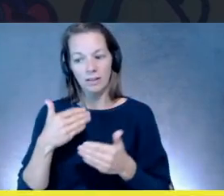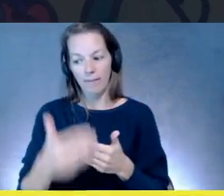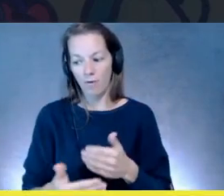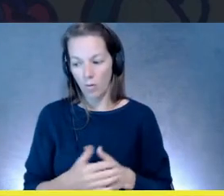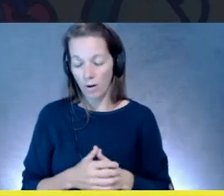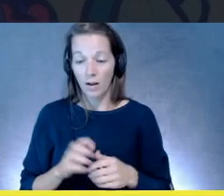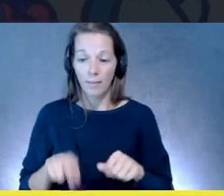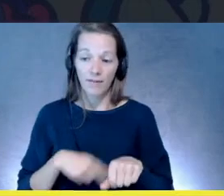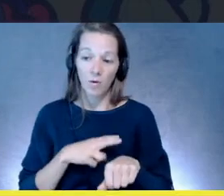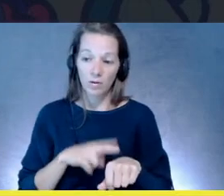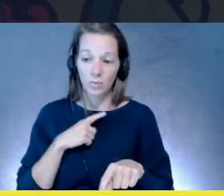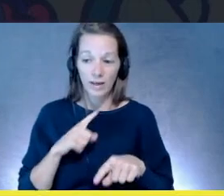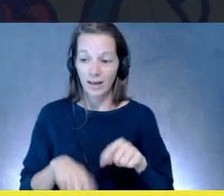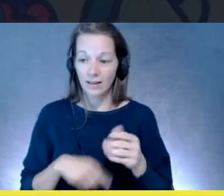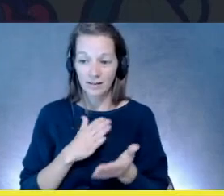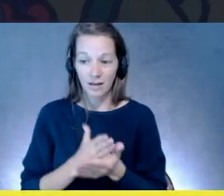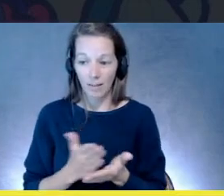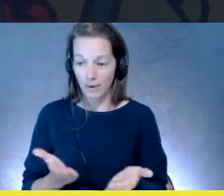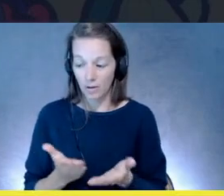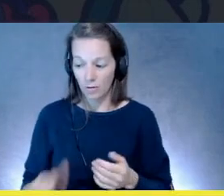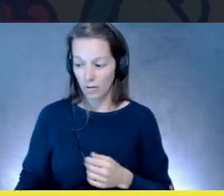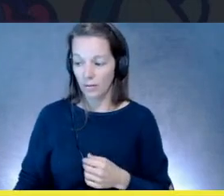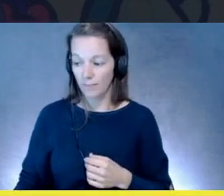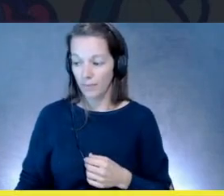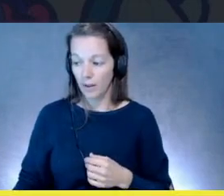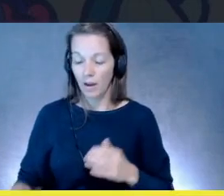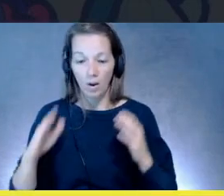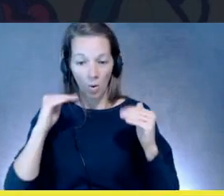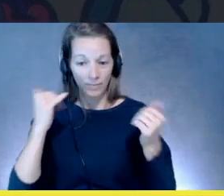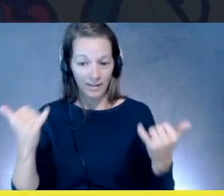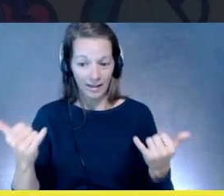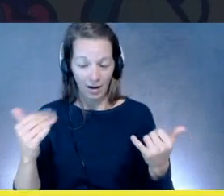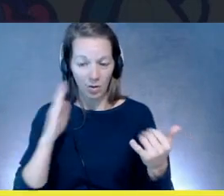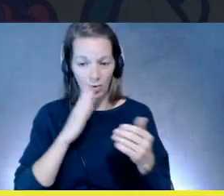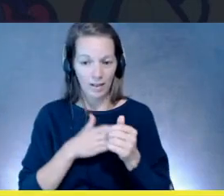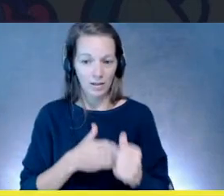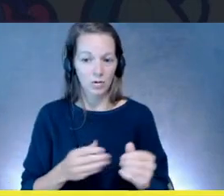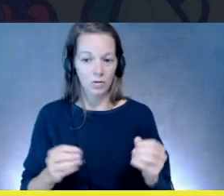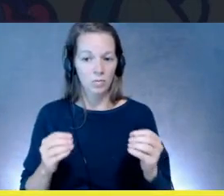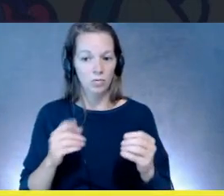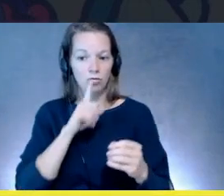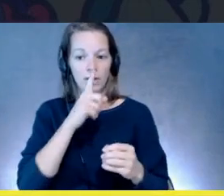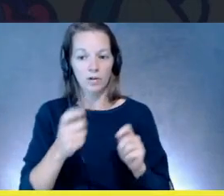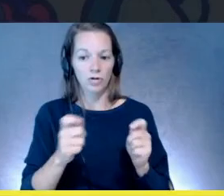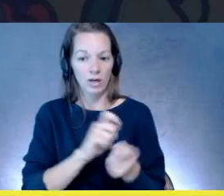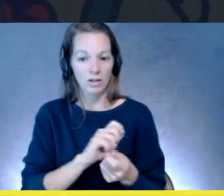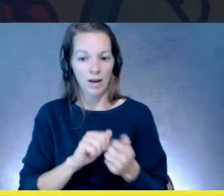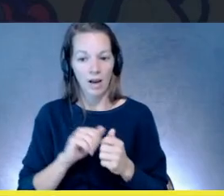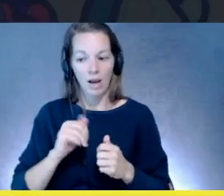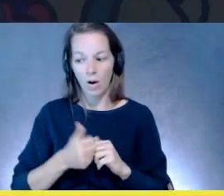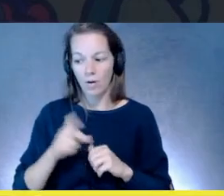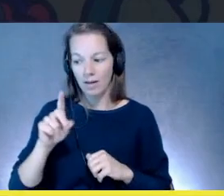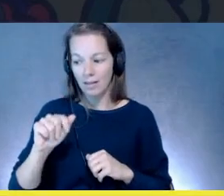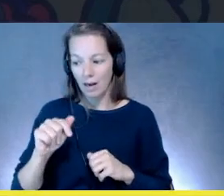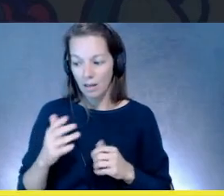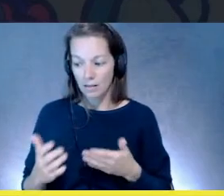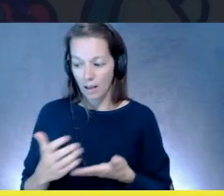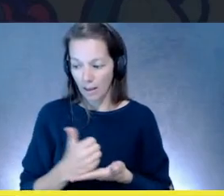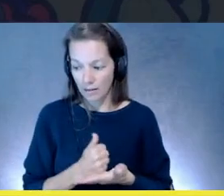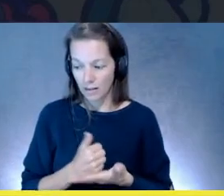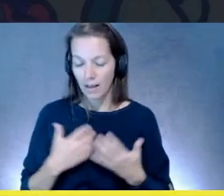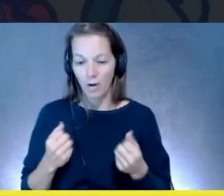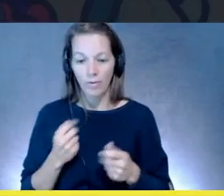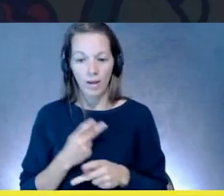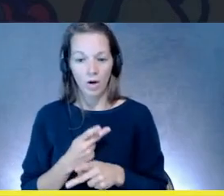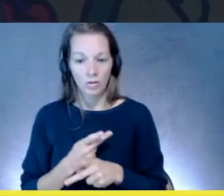course, we can't stop here. I hope today will lead to real changes in how data are collected, how healthcare is delivered, and in